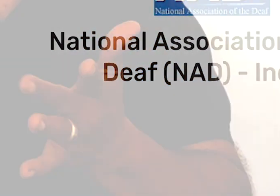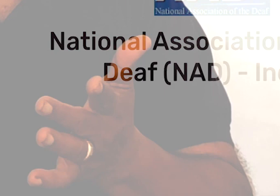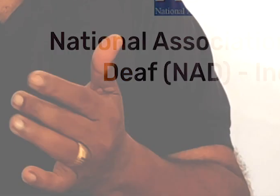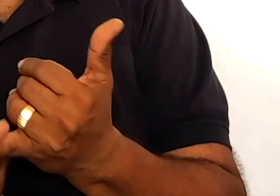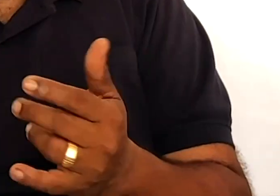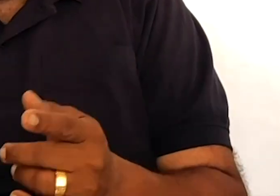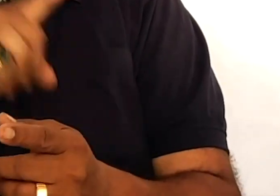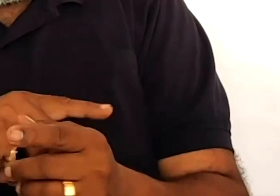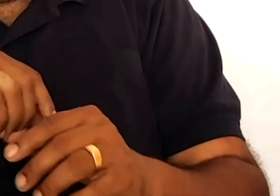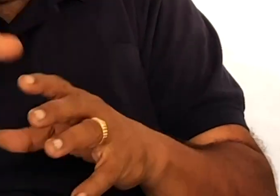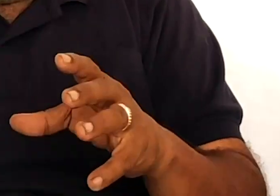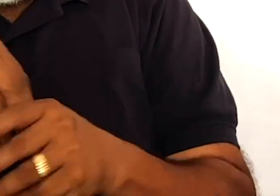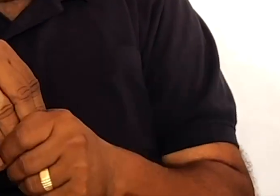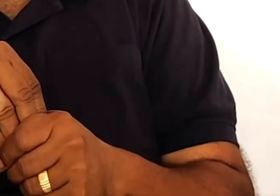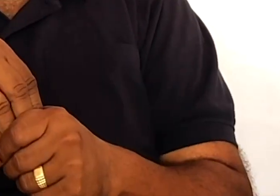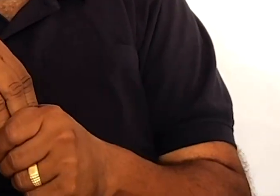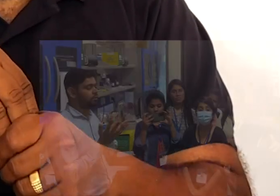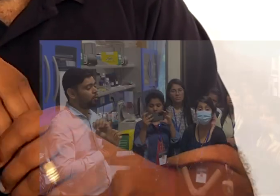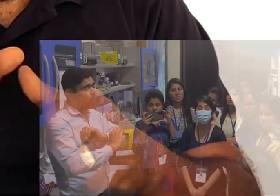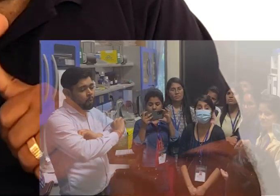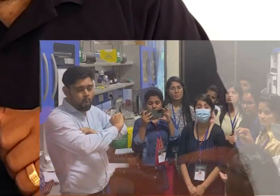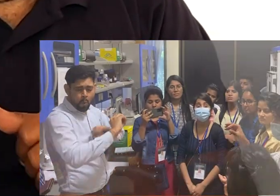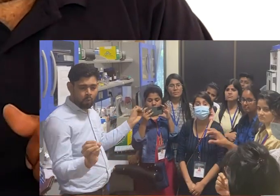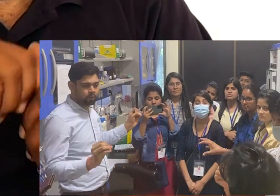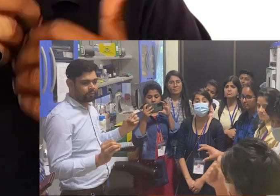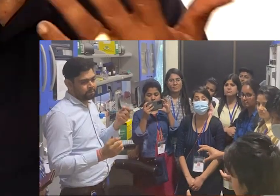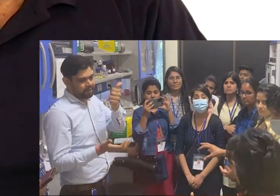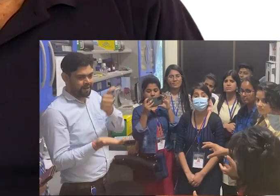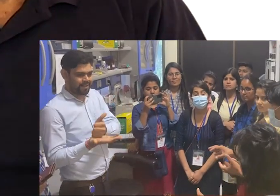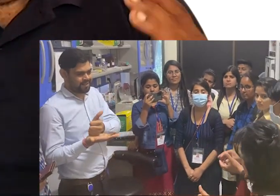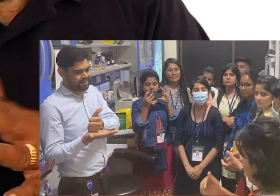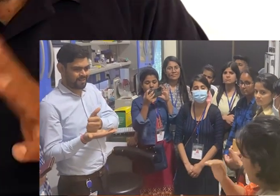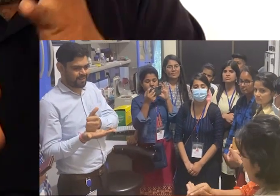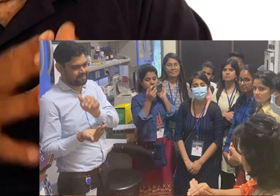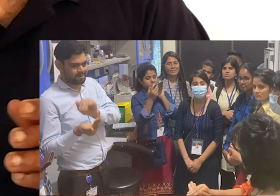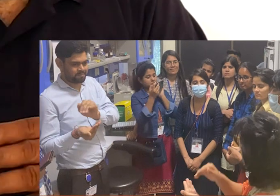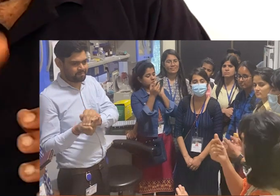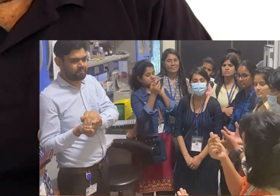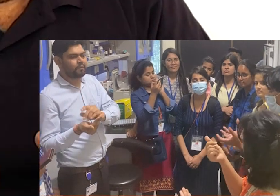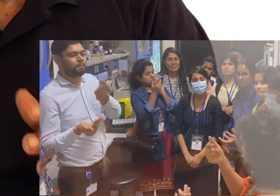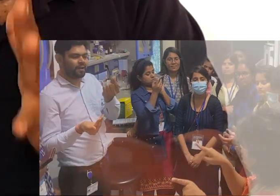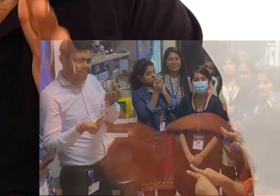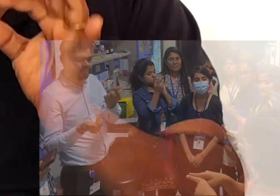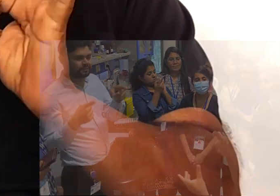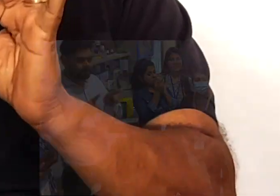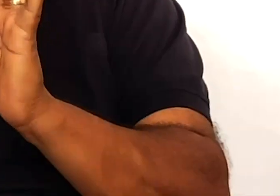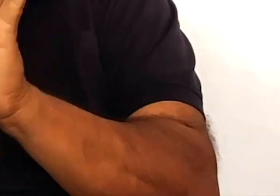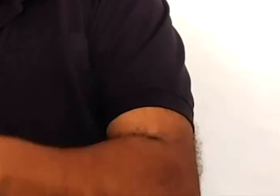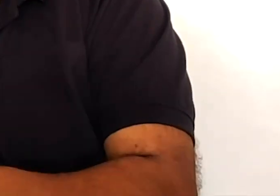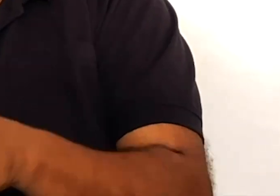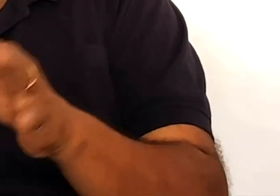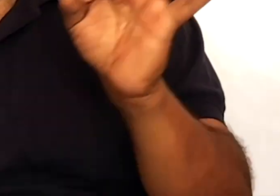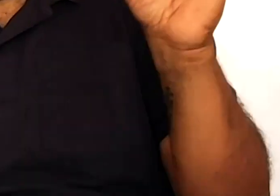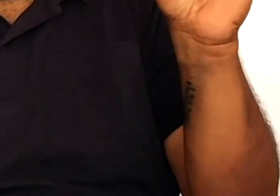kind outreach of a scientific institution to deaf students and their curious minds he called upon other scientific